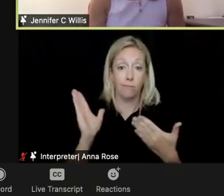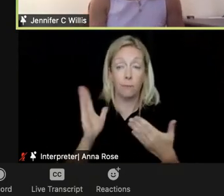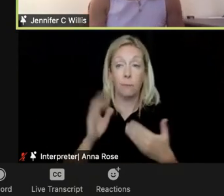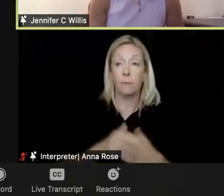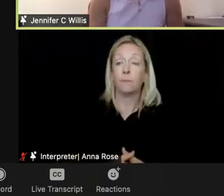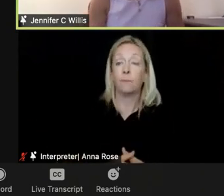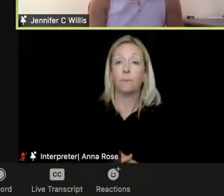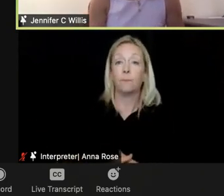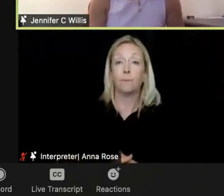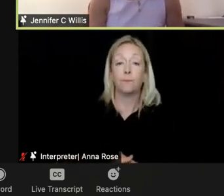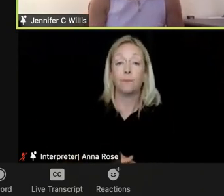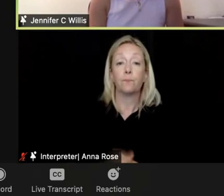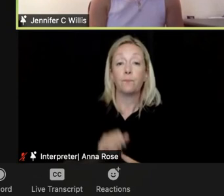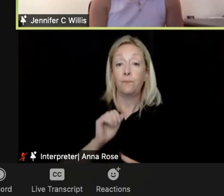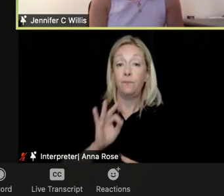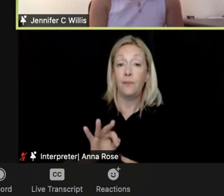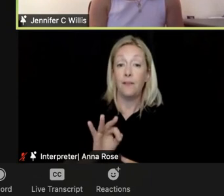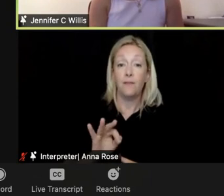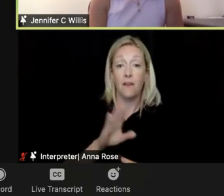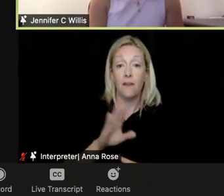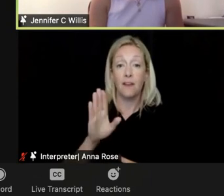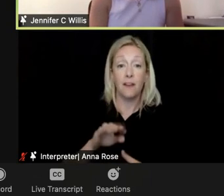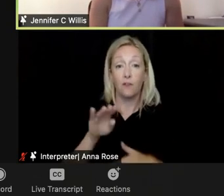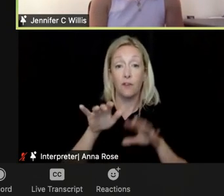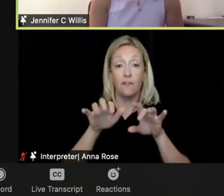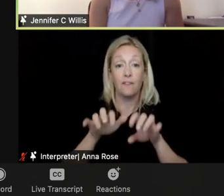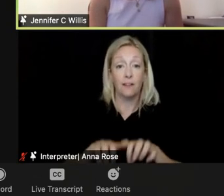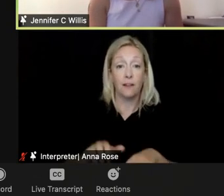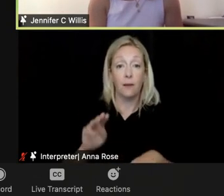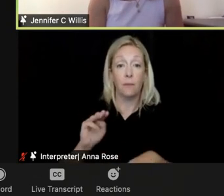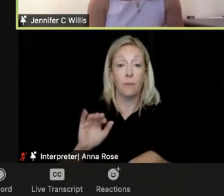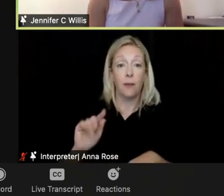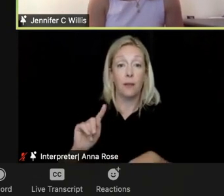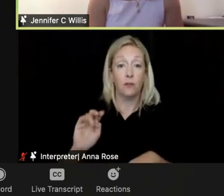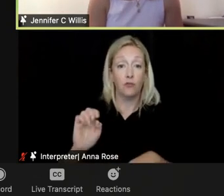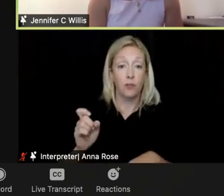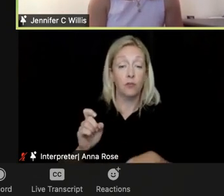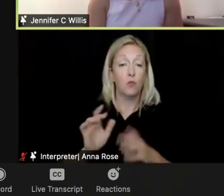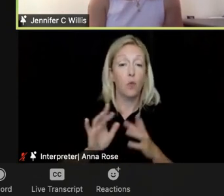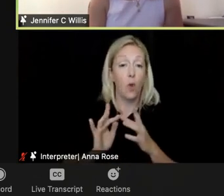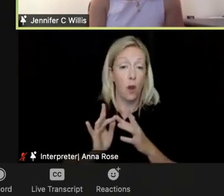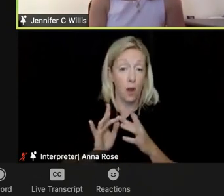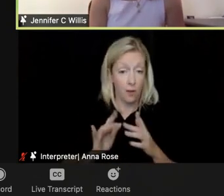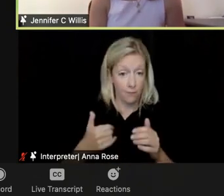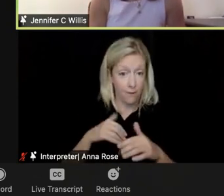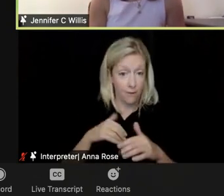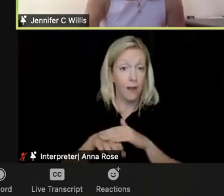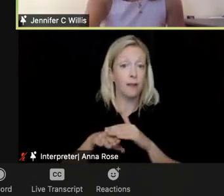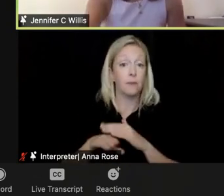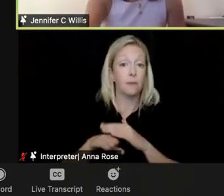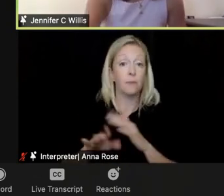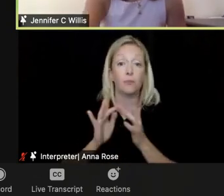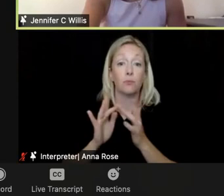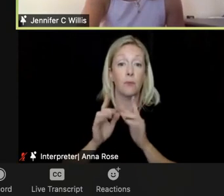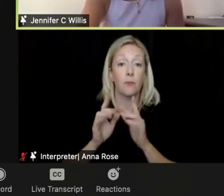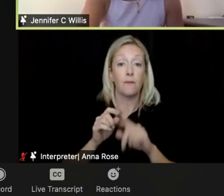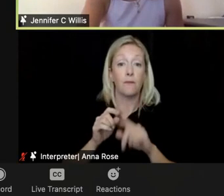If you're somebody who's not familiar with completing the matrix online, it is in an online form. You can access it from the website,